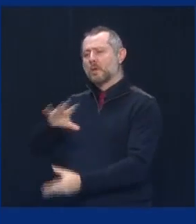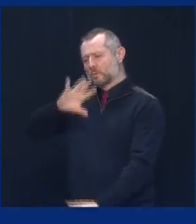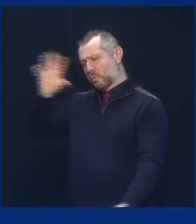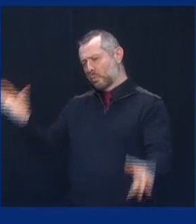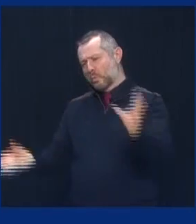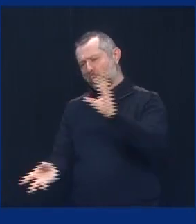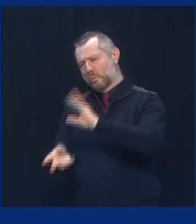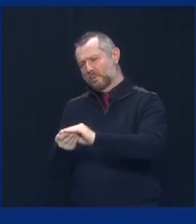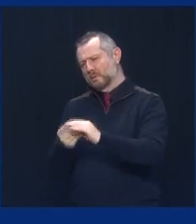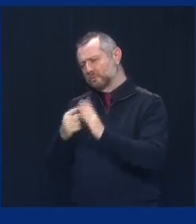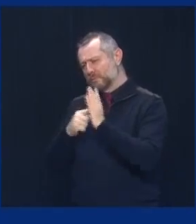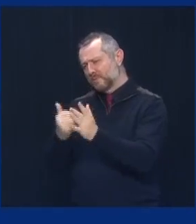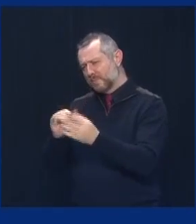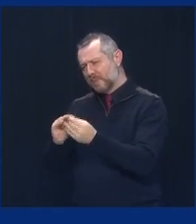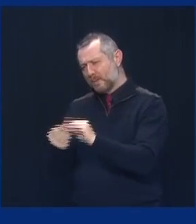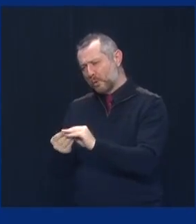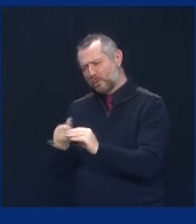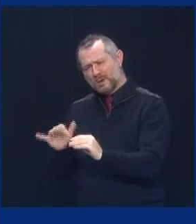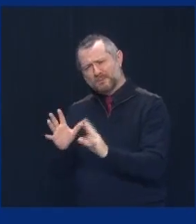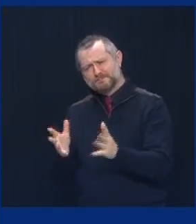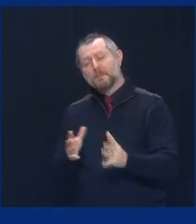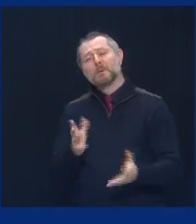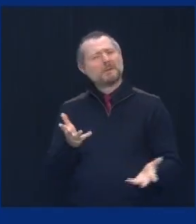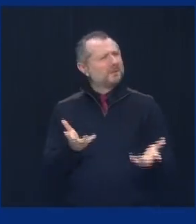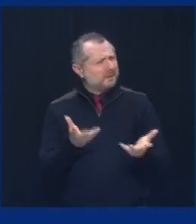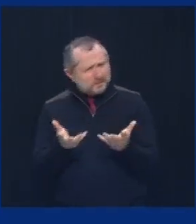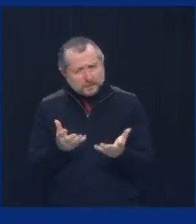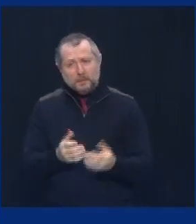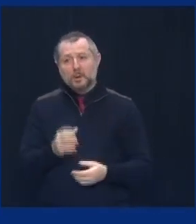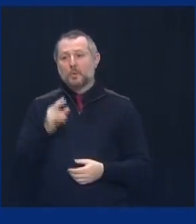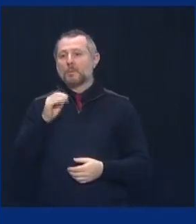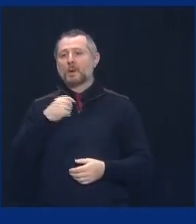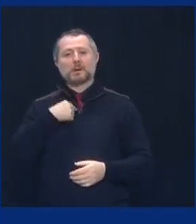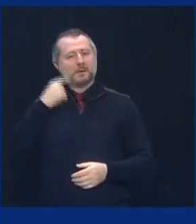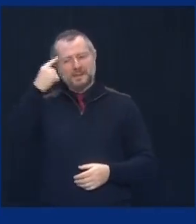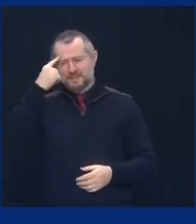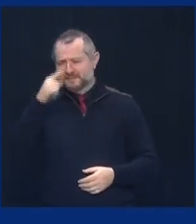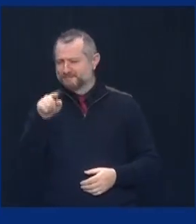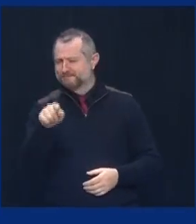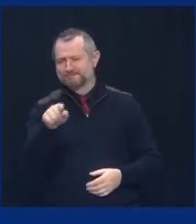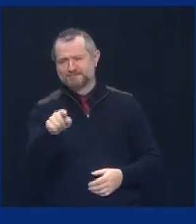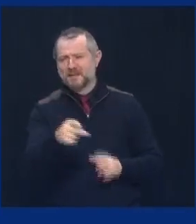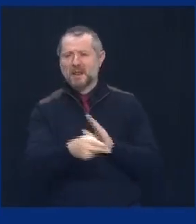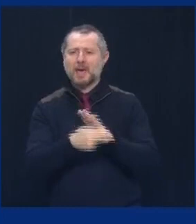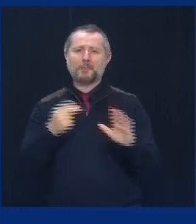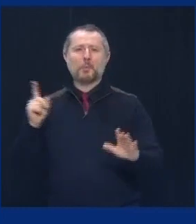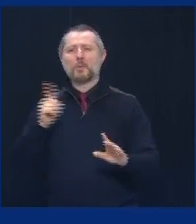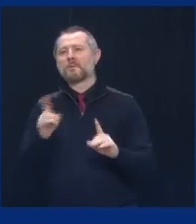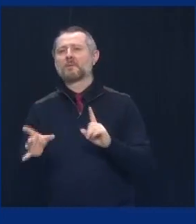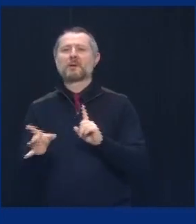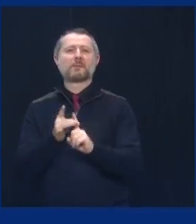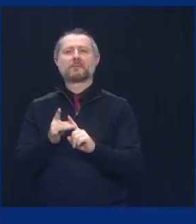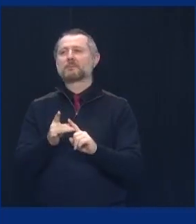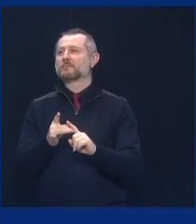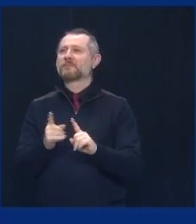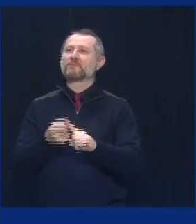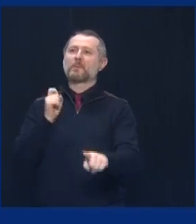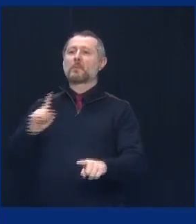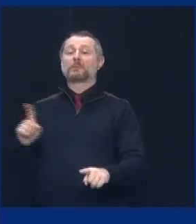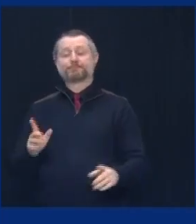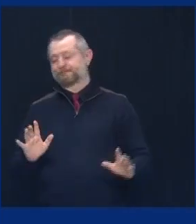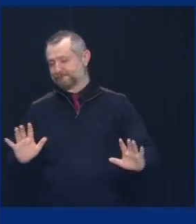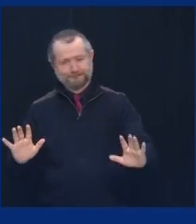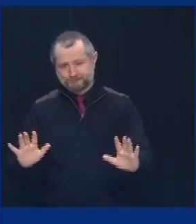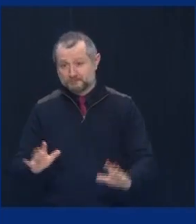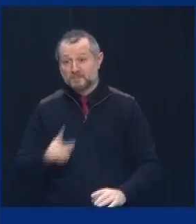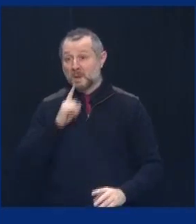presented today? Yeah, I don't think they identified a source. Some people just